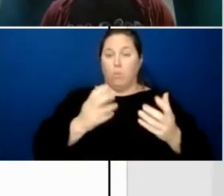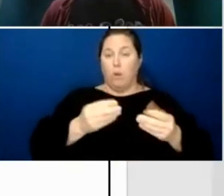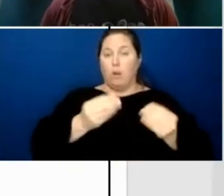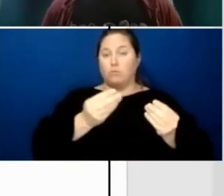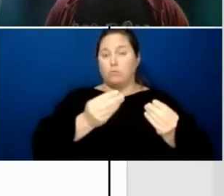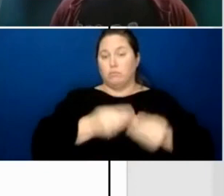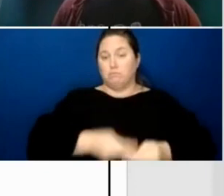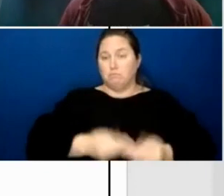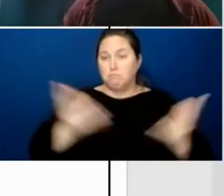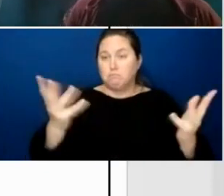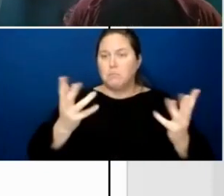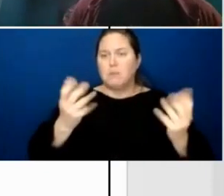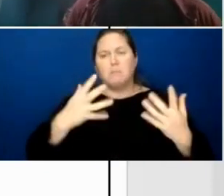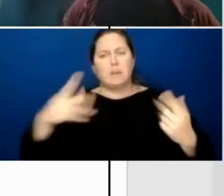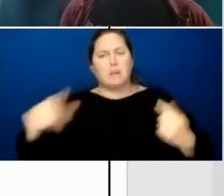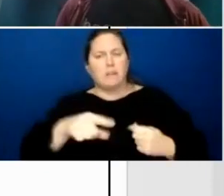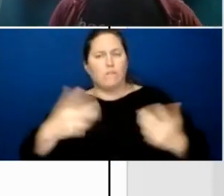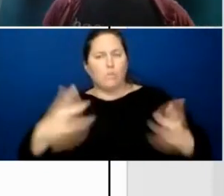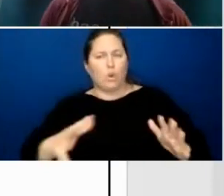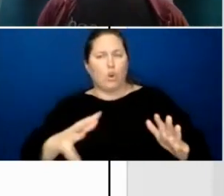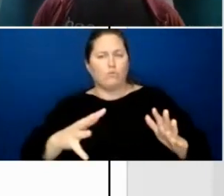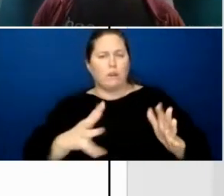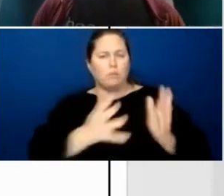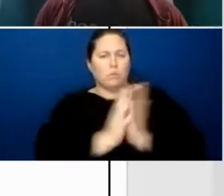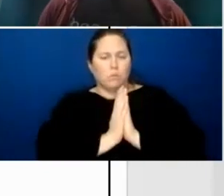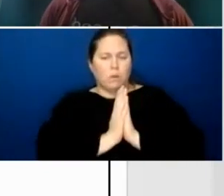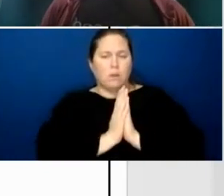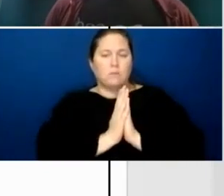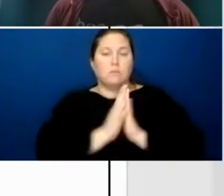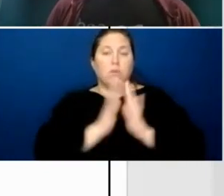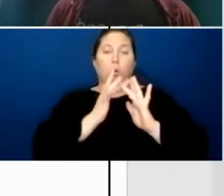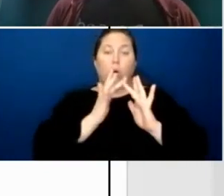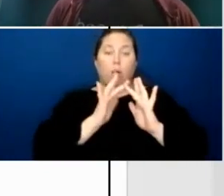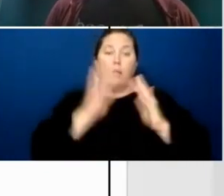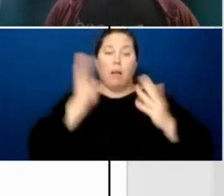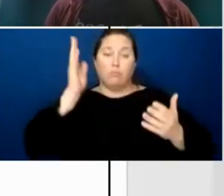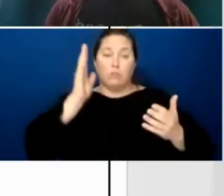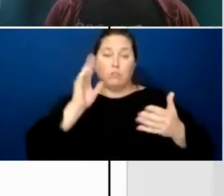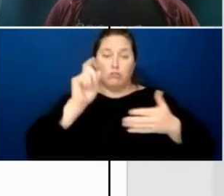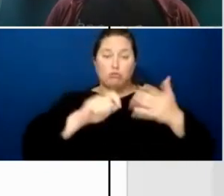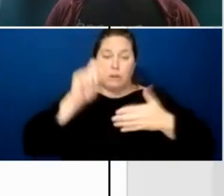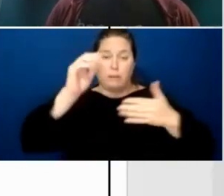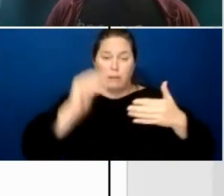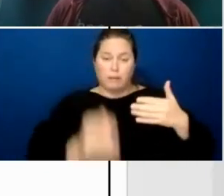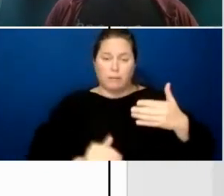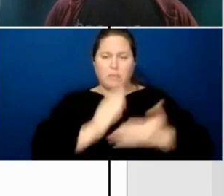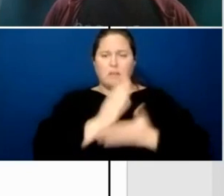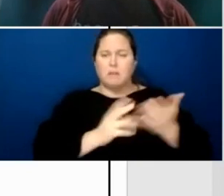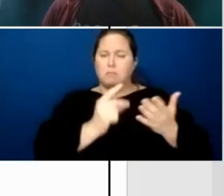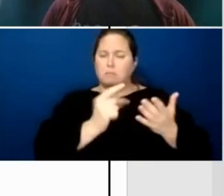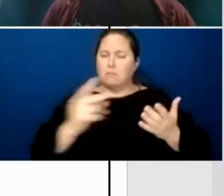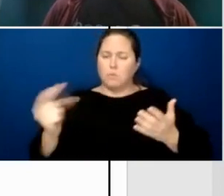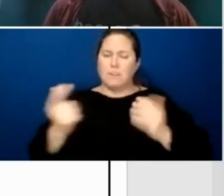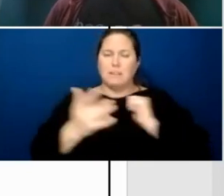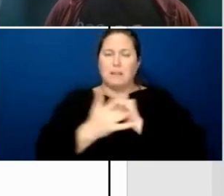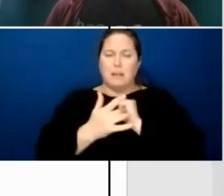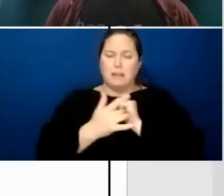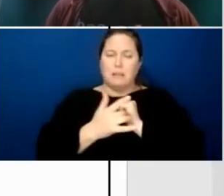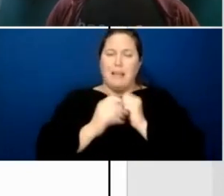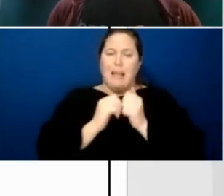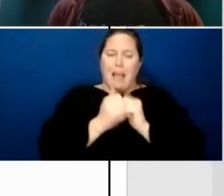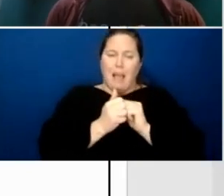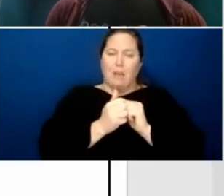requested it. Also, an online presentation checklist with some quick techniques on how to do effective